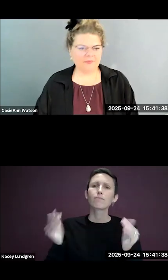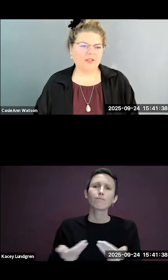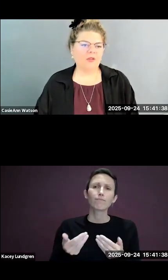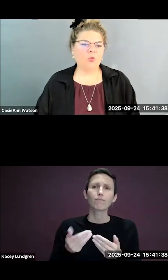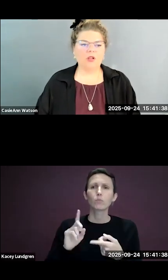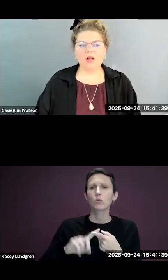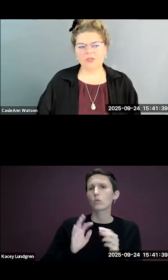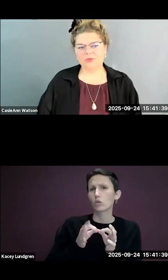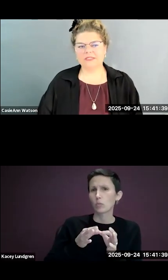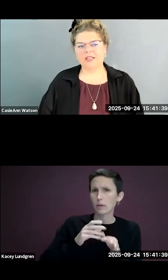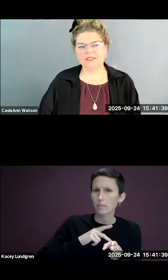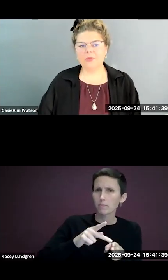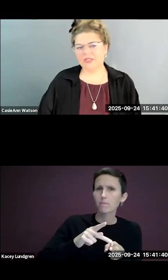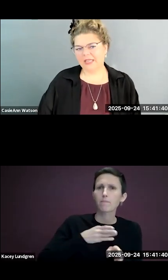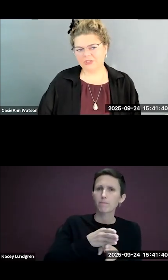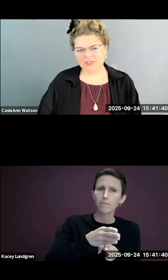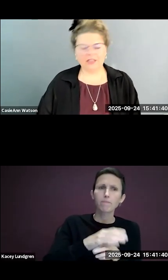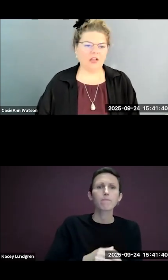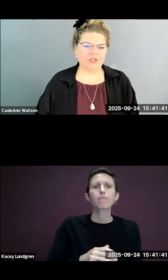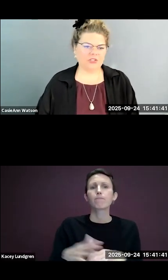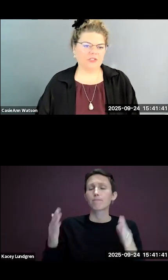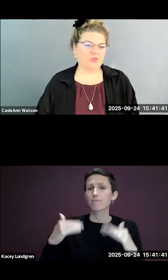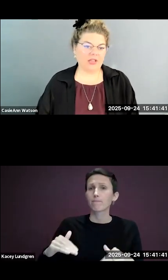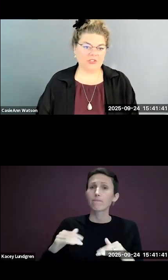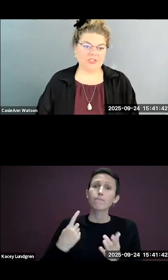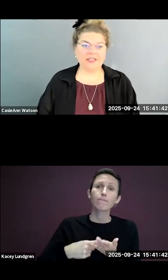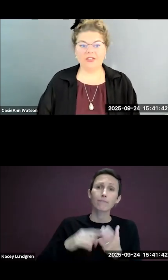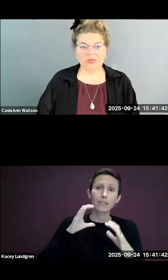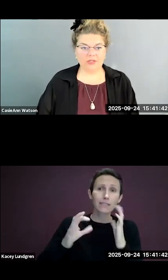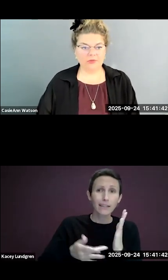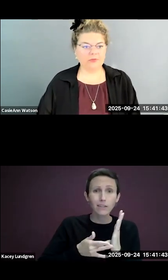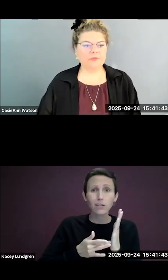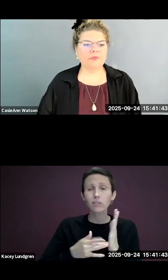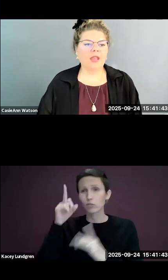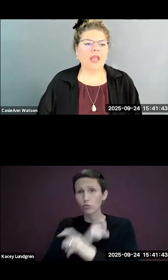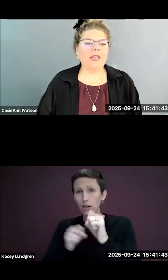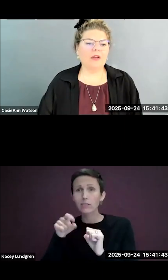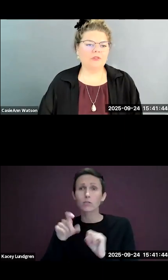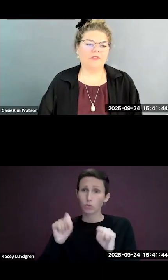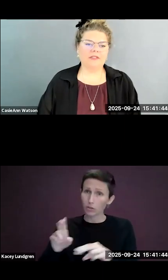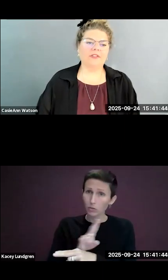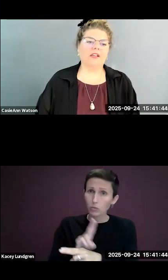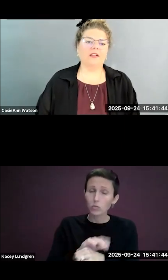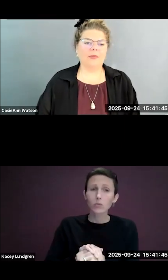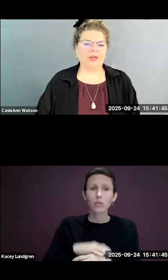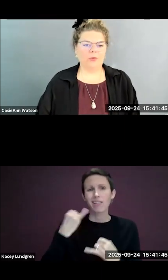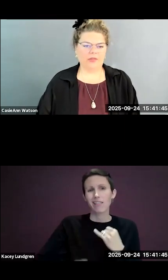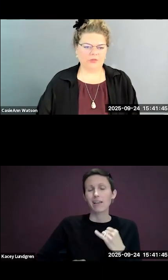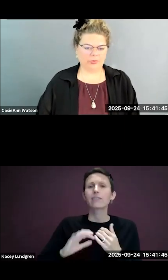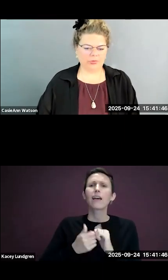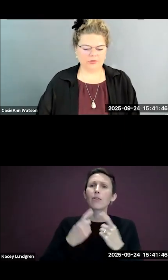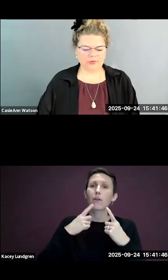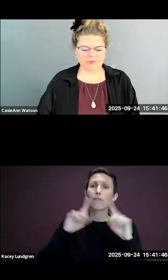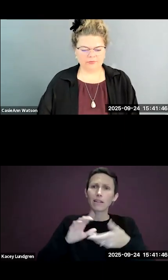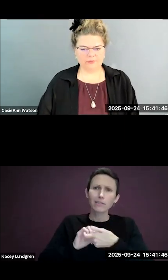profession. We'll also discuss communication technologies and strategies that you can use, and how to effectively collaborate